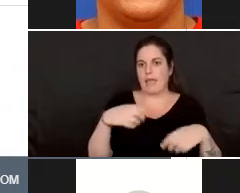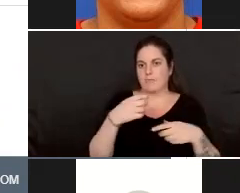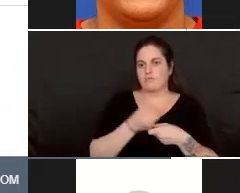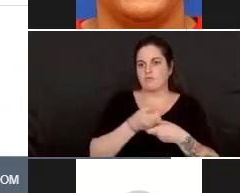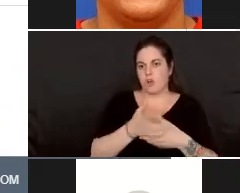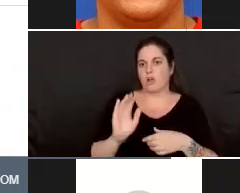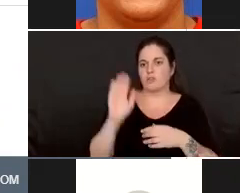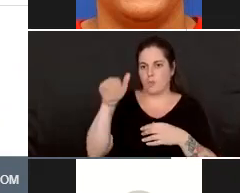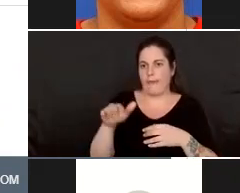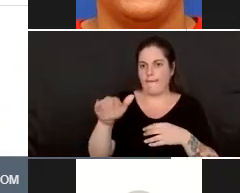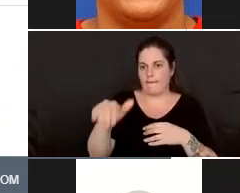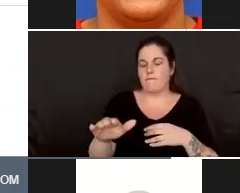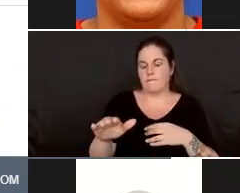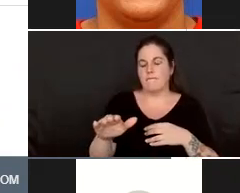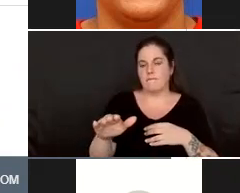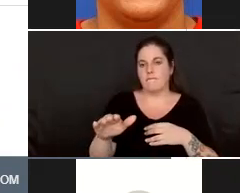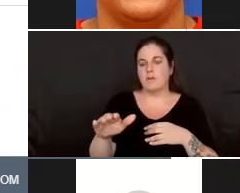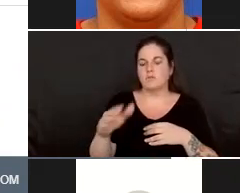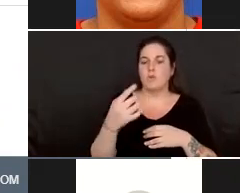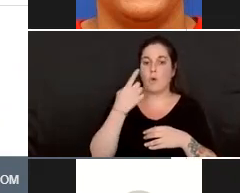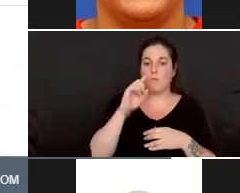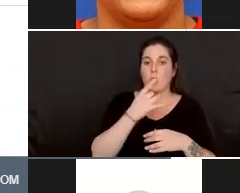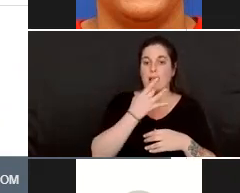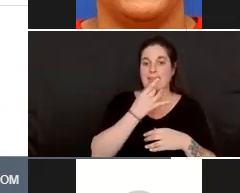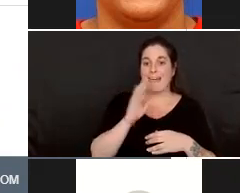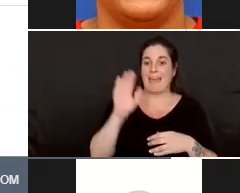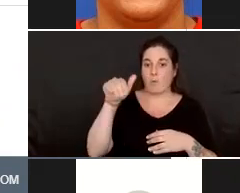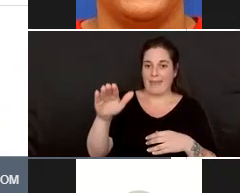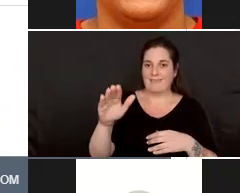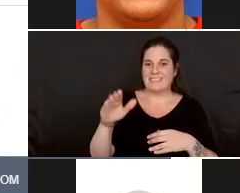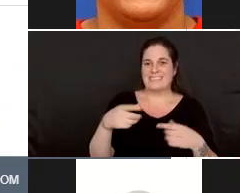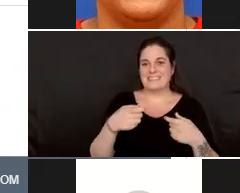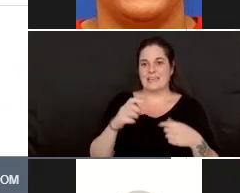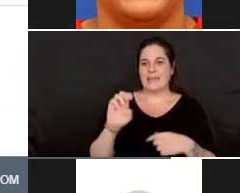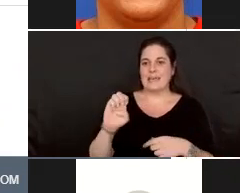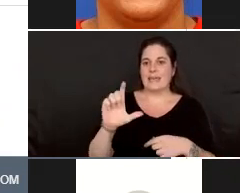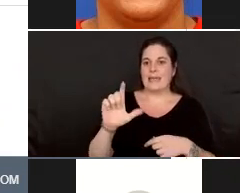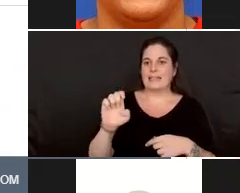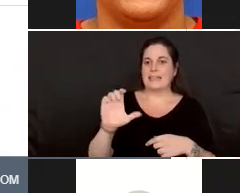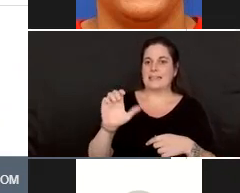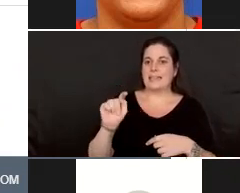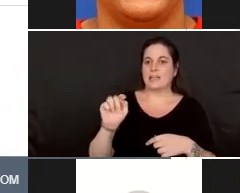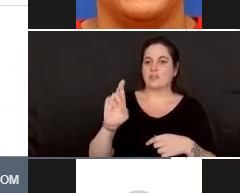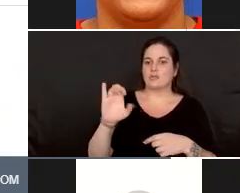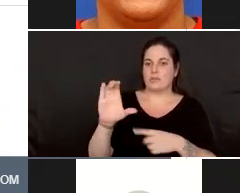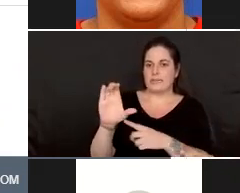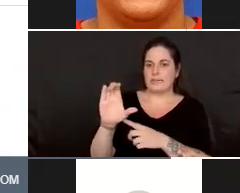instance of light waves, it is the electric and magnetic fields that are